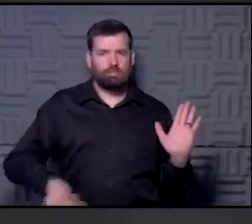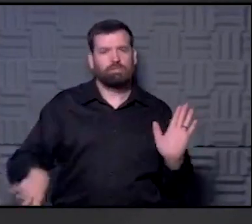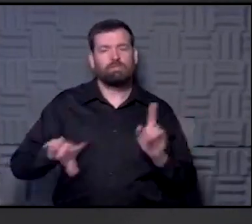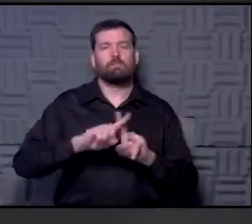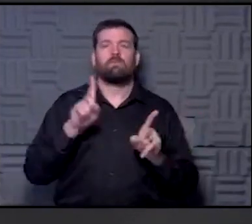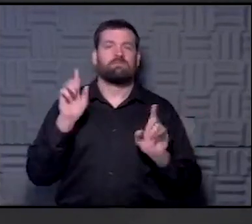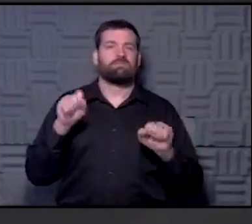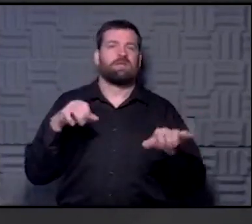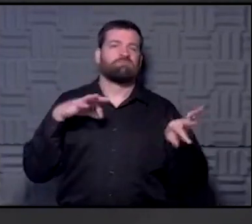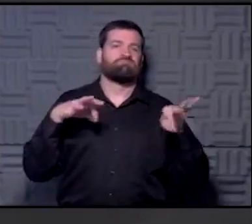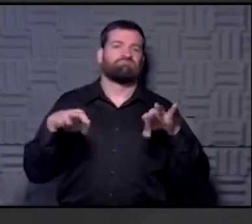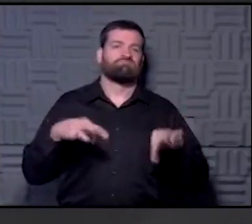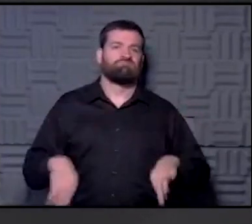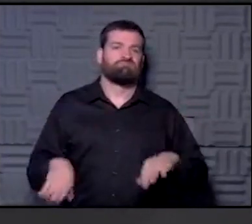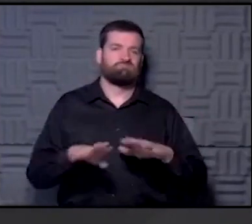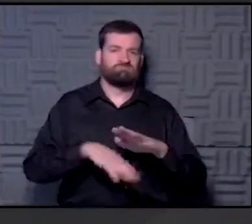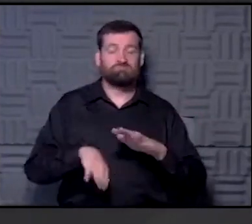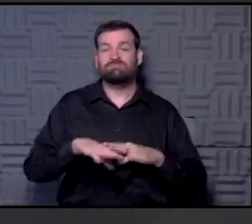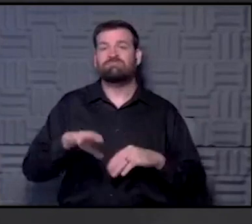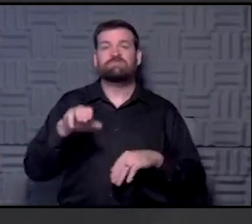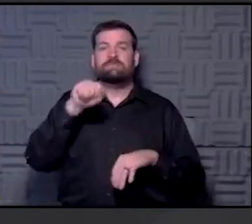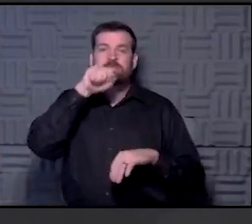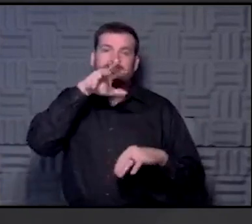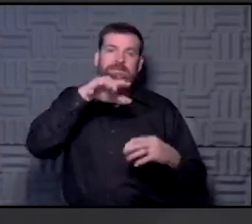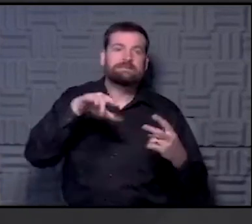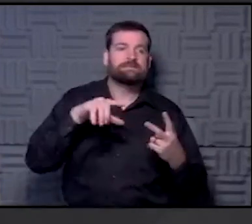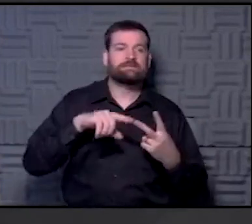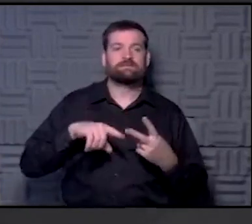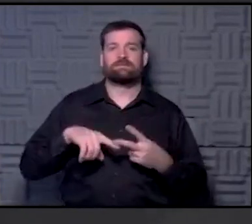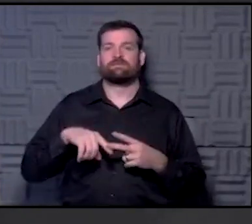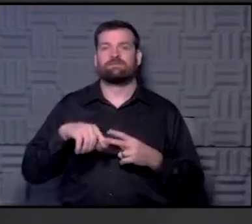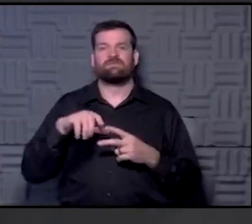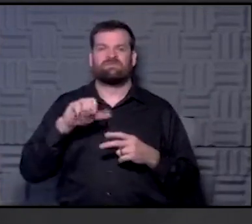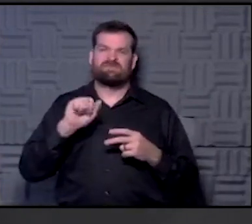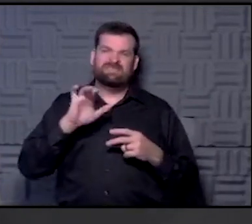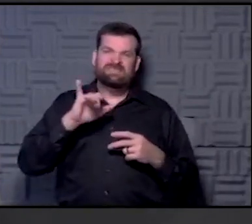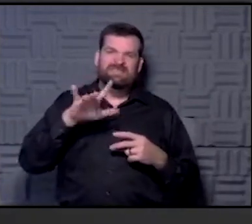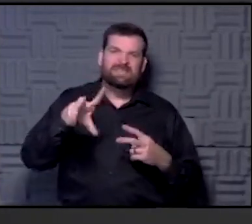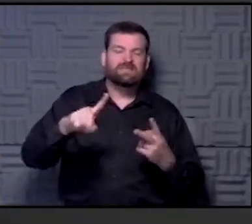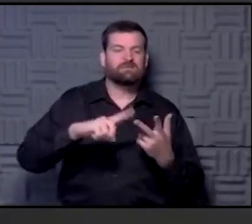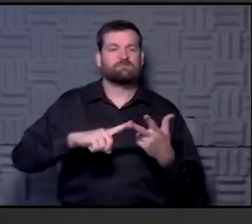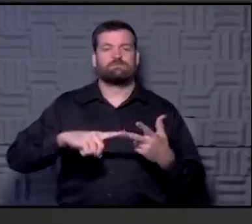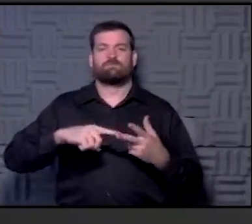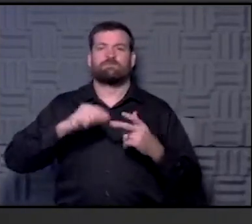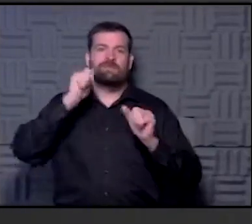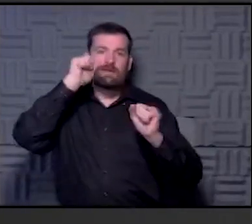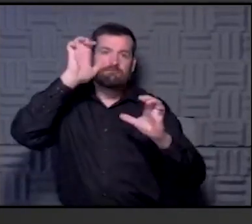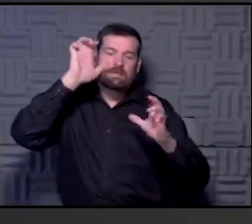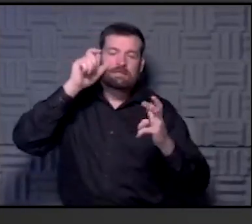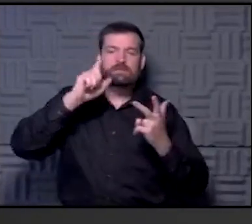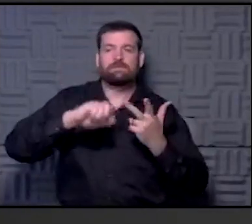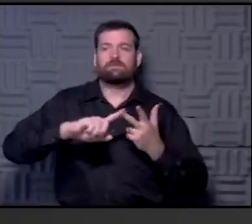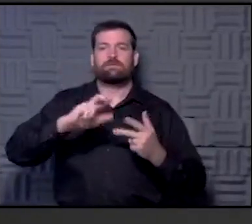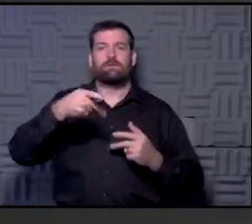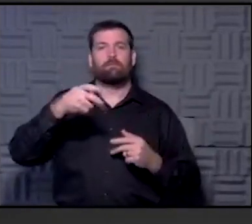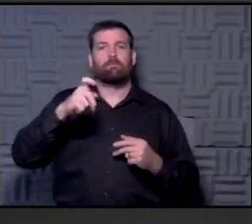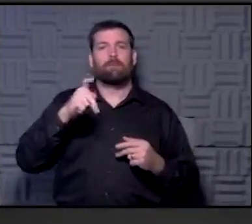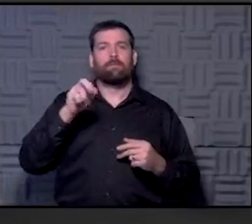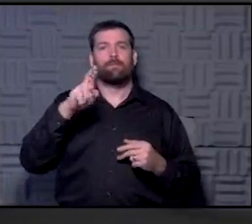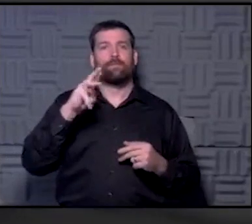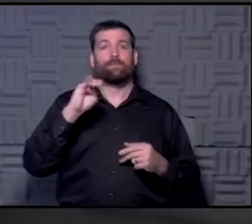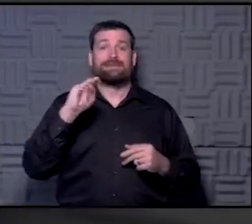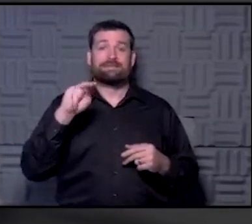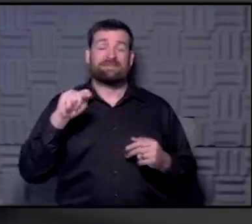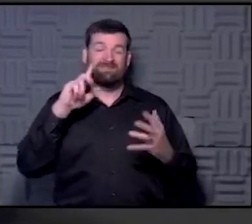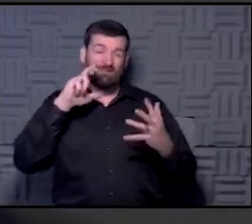can help you through that. But spicy foods, acidic, coffee, caffeine, peppermint, chocolate even,